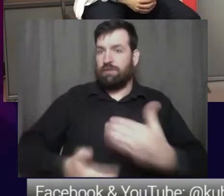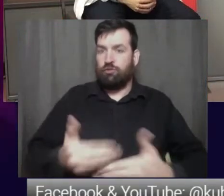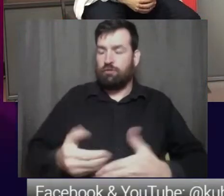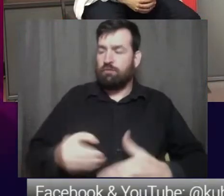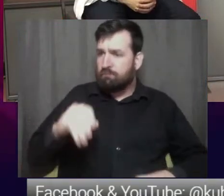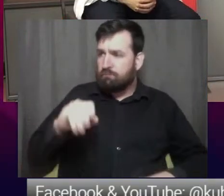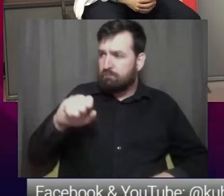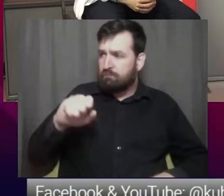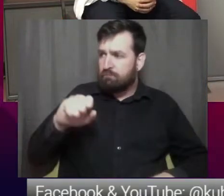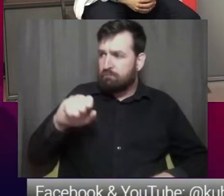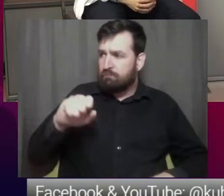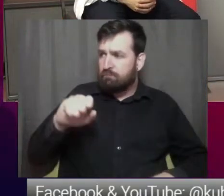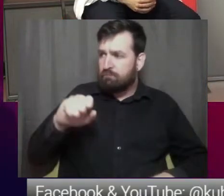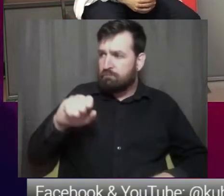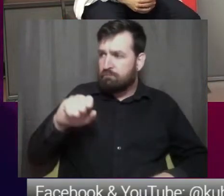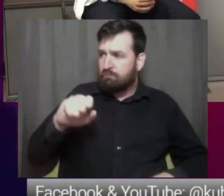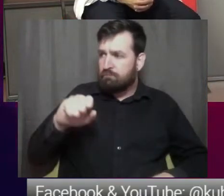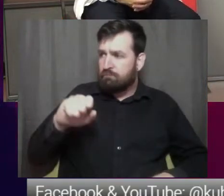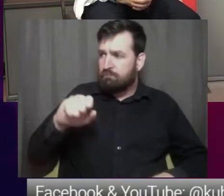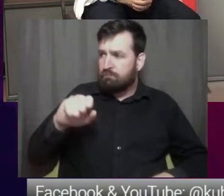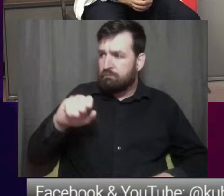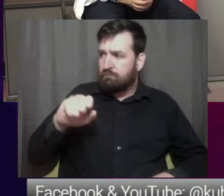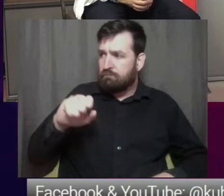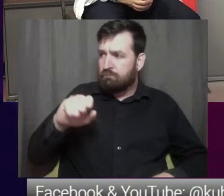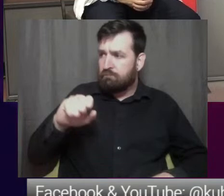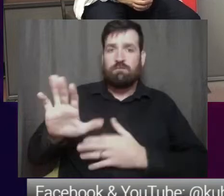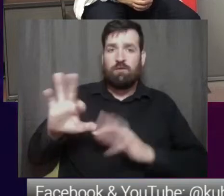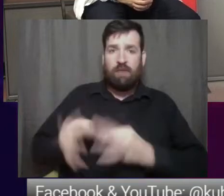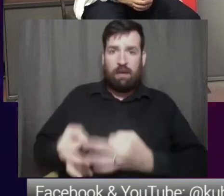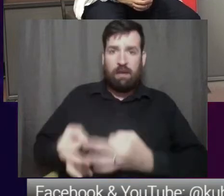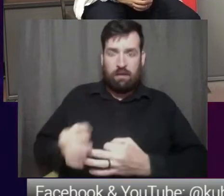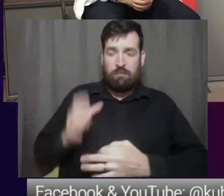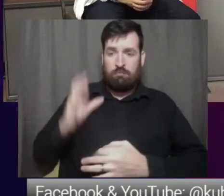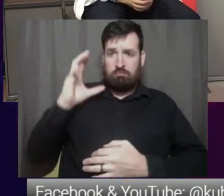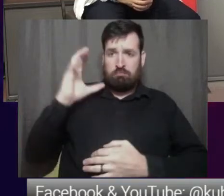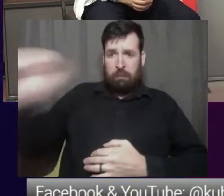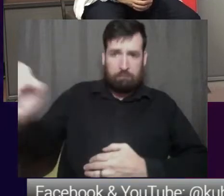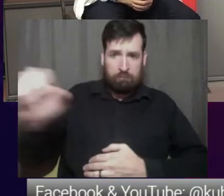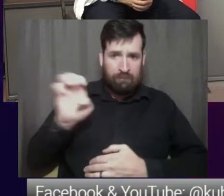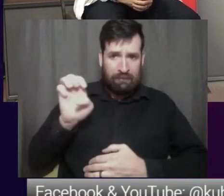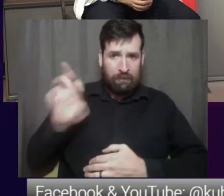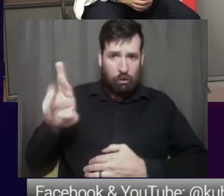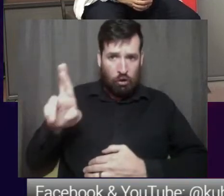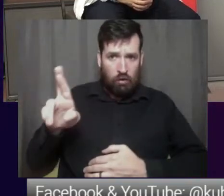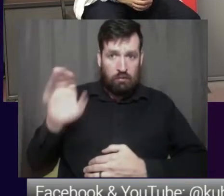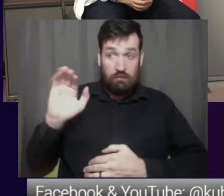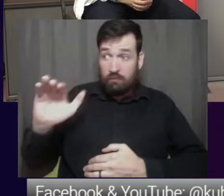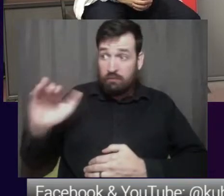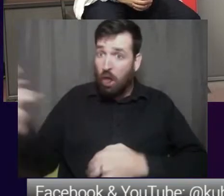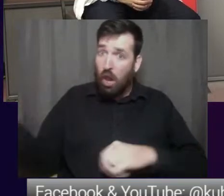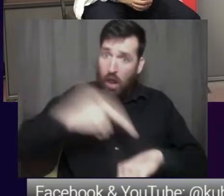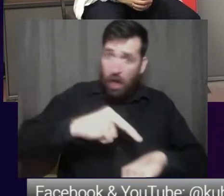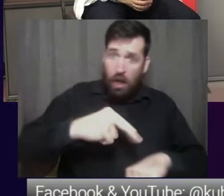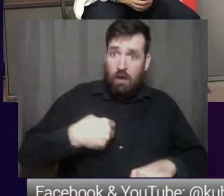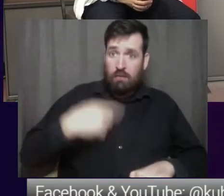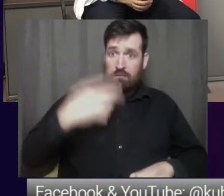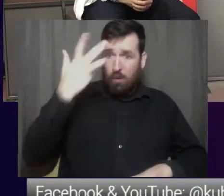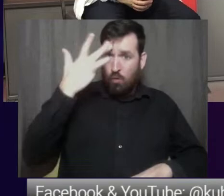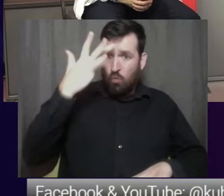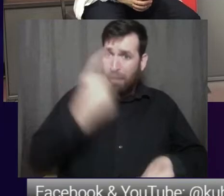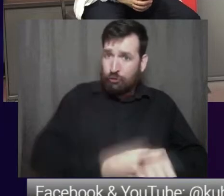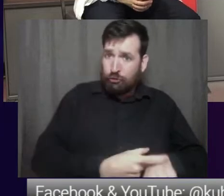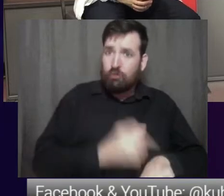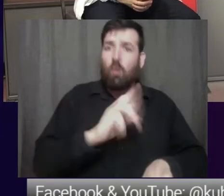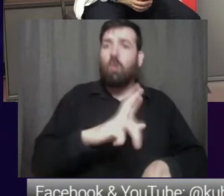wife and your family rushed you to the ER, did you say, hey, check my watch? Or was it one of the doctors that said, let me